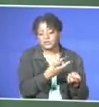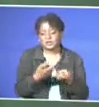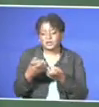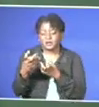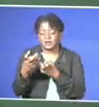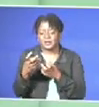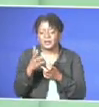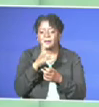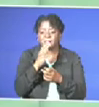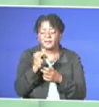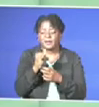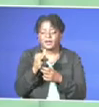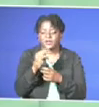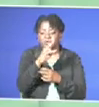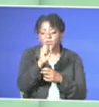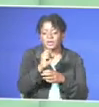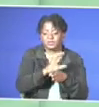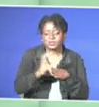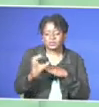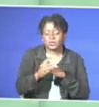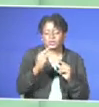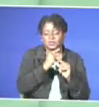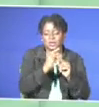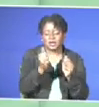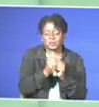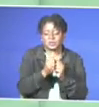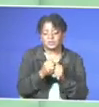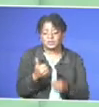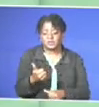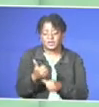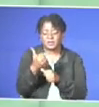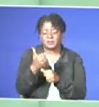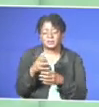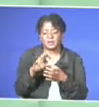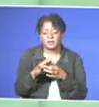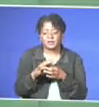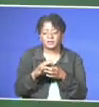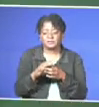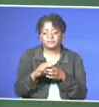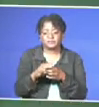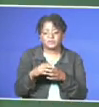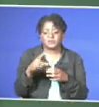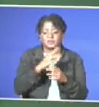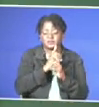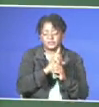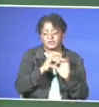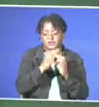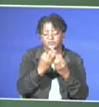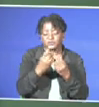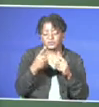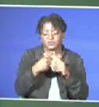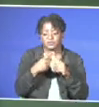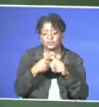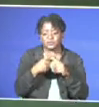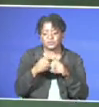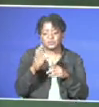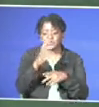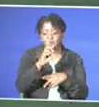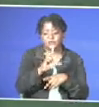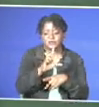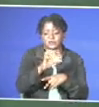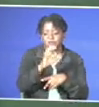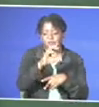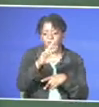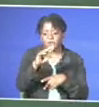U.S. Coast Guard with the assistance of the Royal Bahamas Defense Force to Clearwater, Florida for treatment. 1 individual was